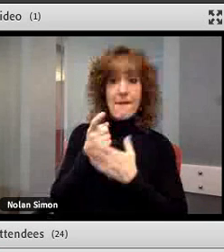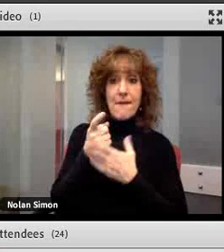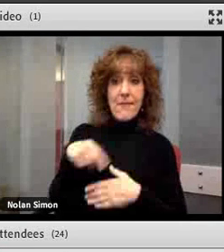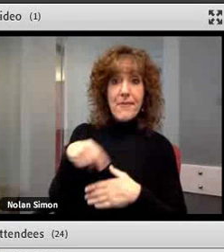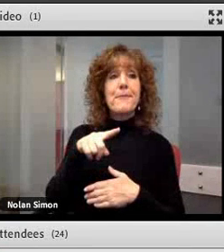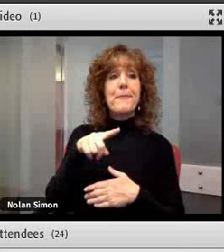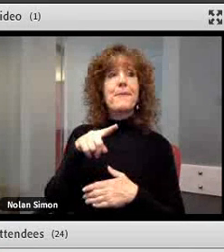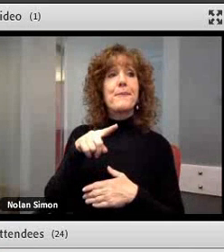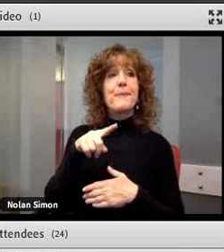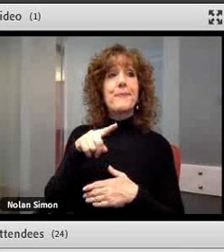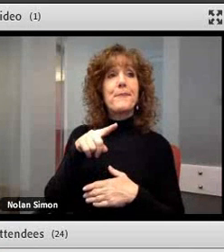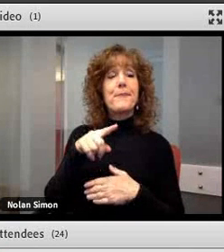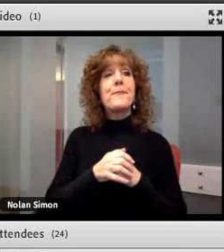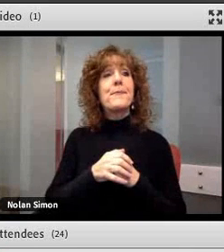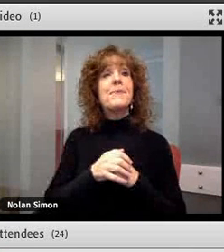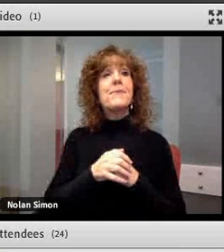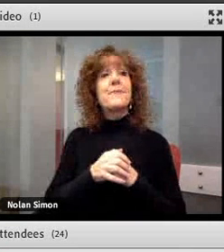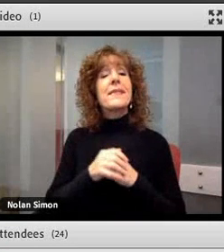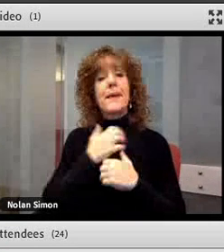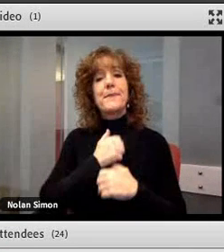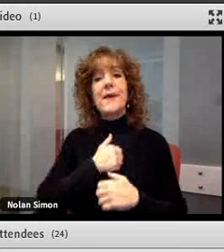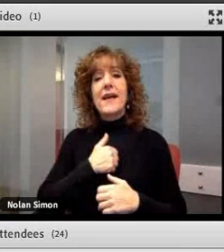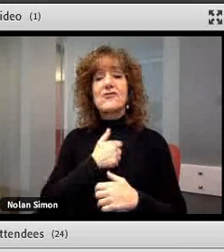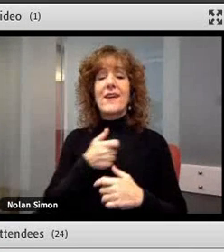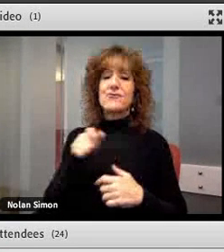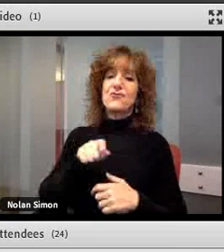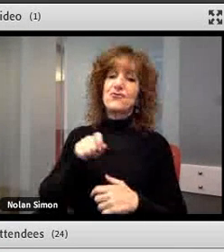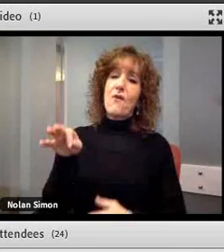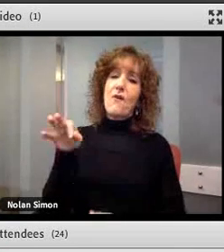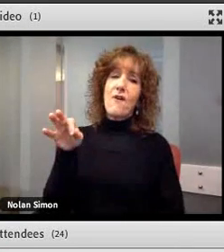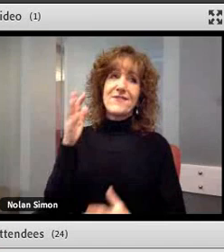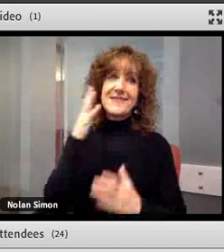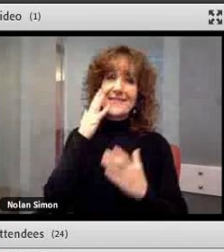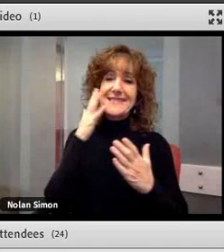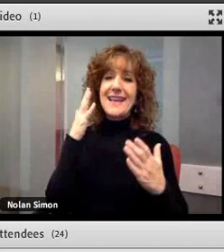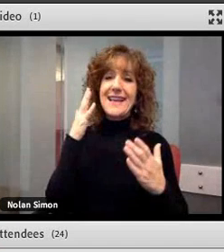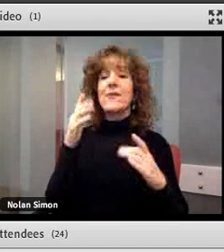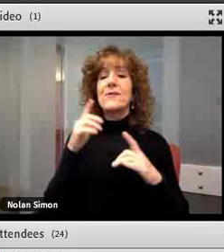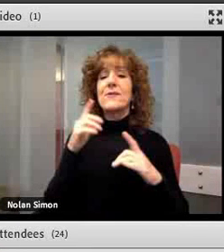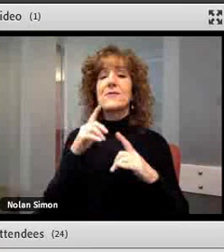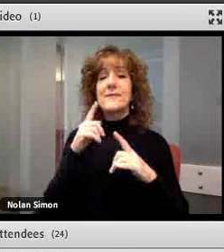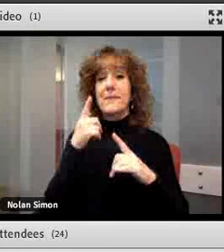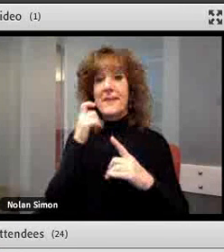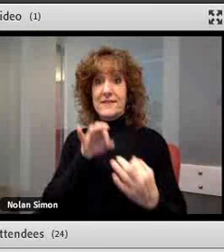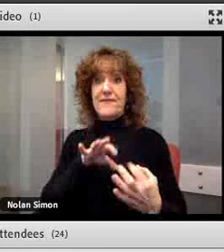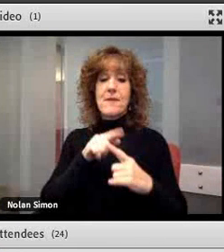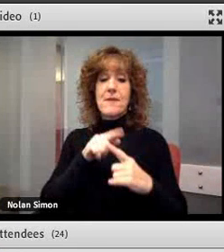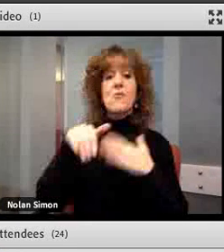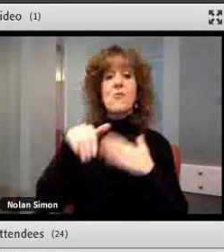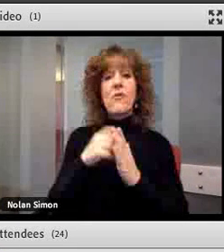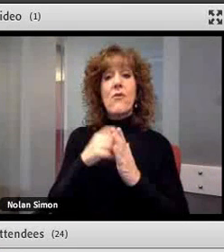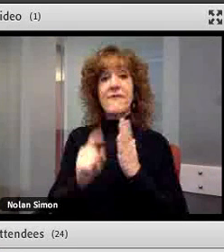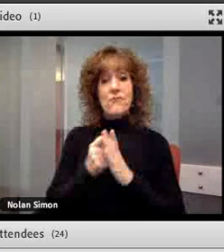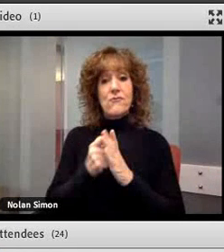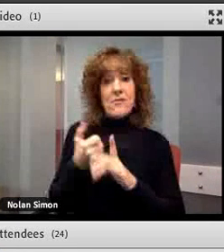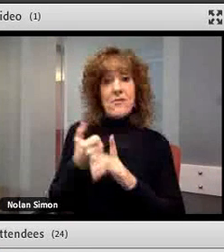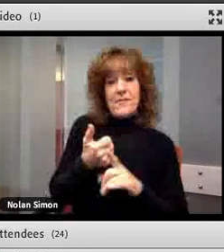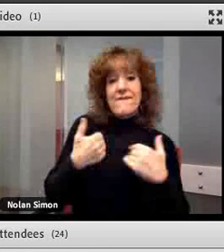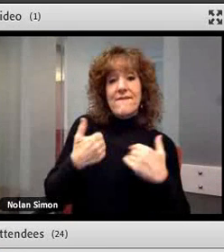them. So again, I apologize, we have to turn off the sound because of the here, but all of the videos here